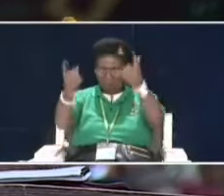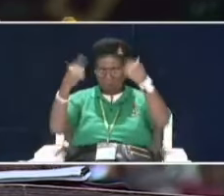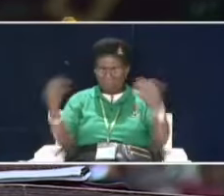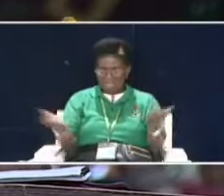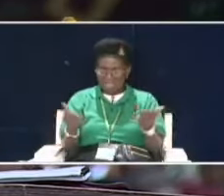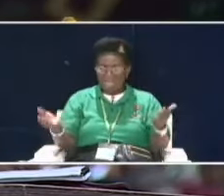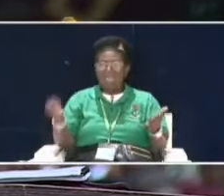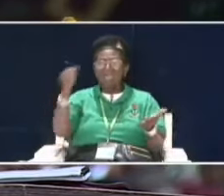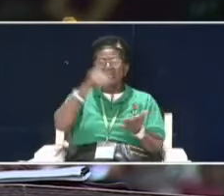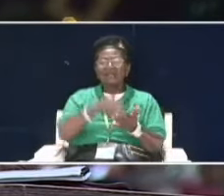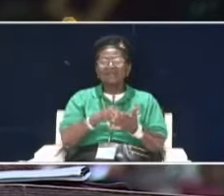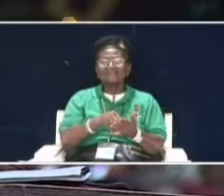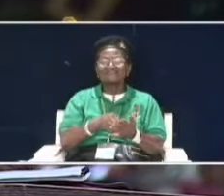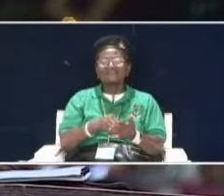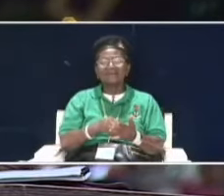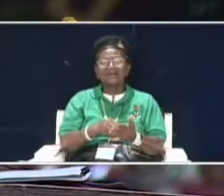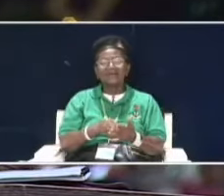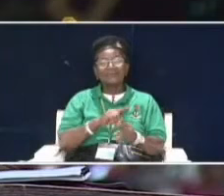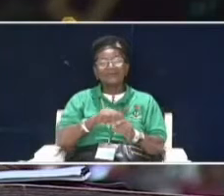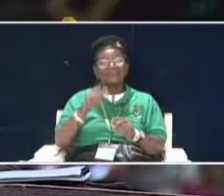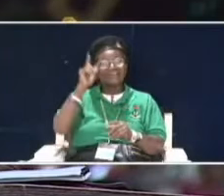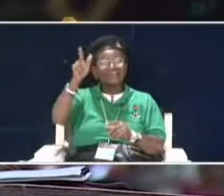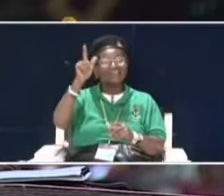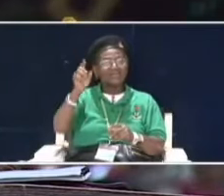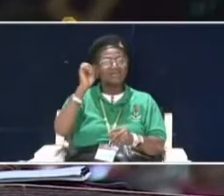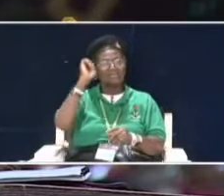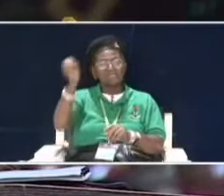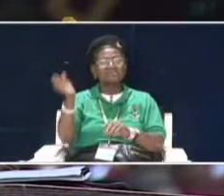And of course he died.